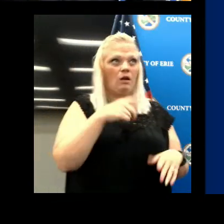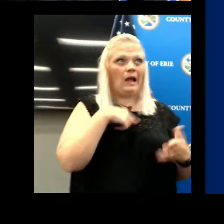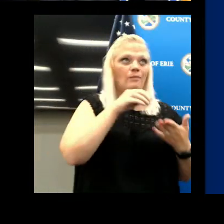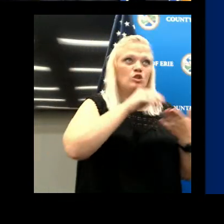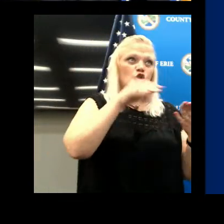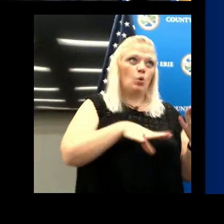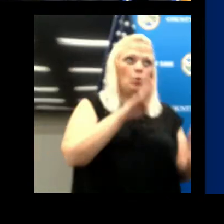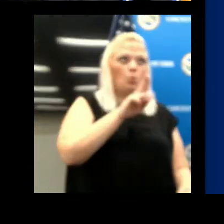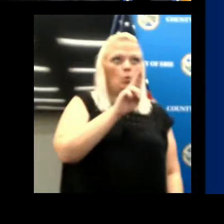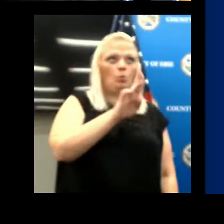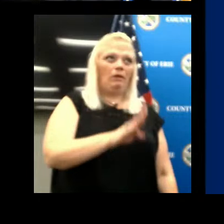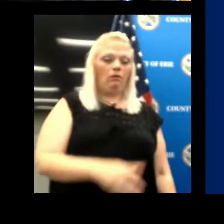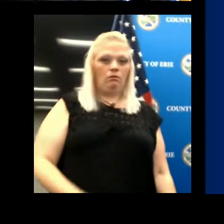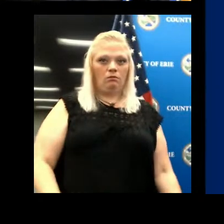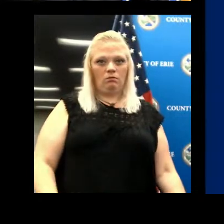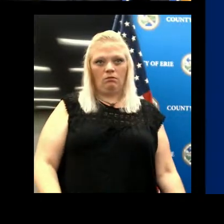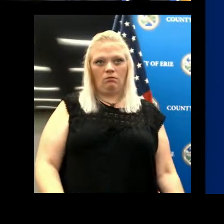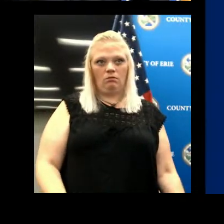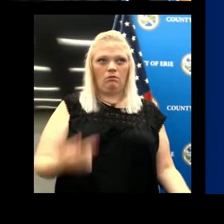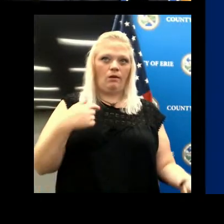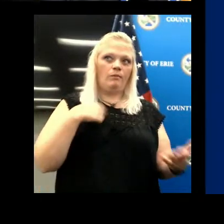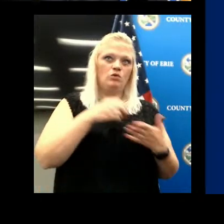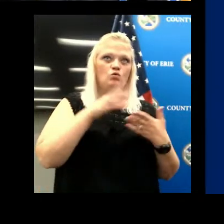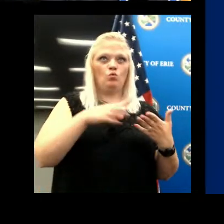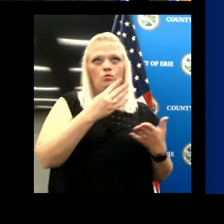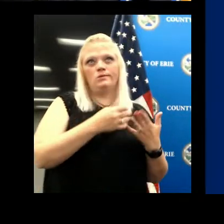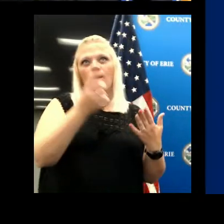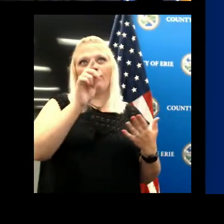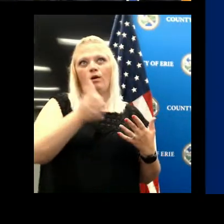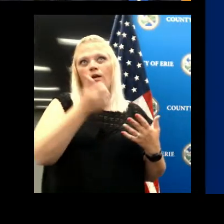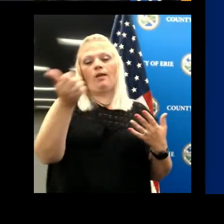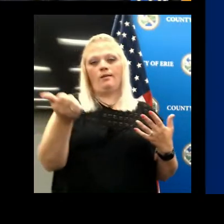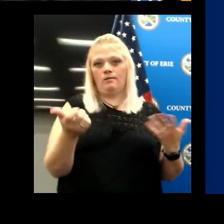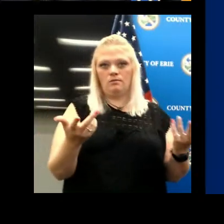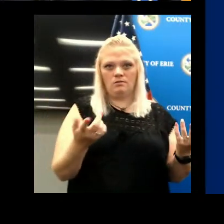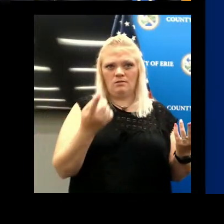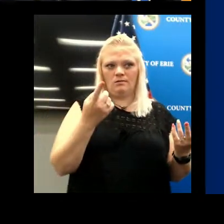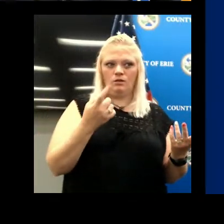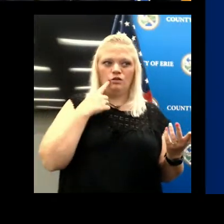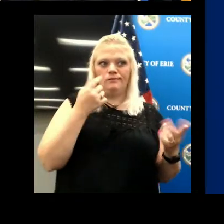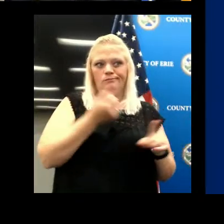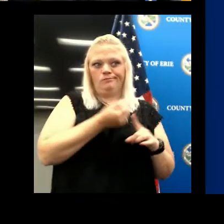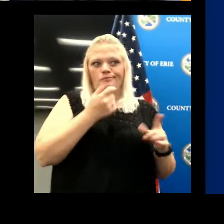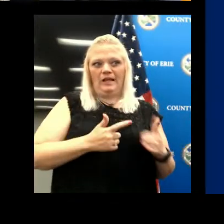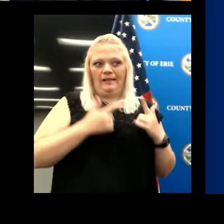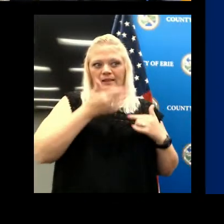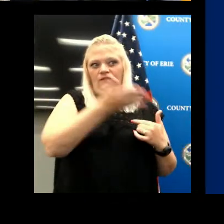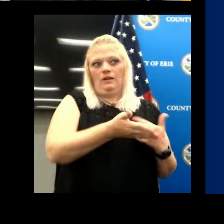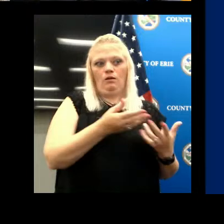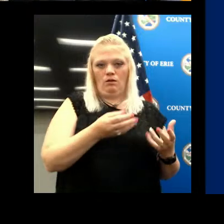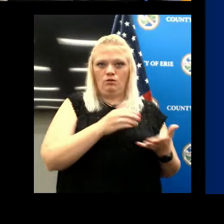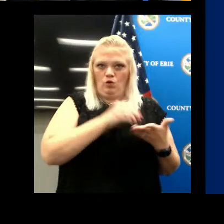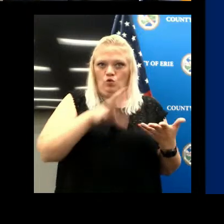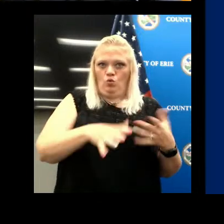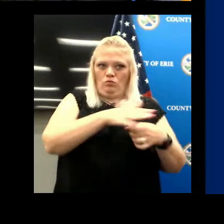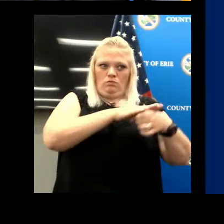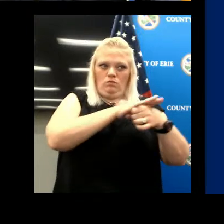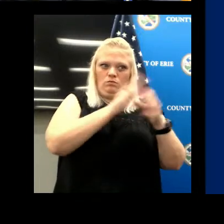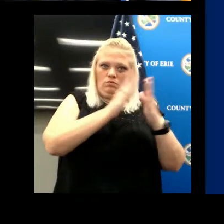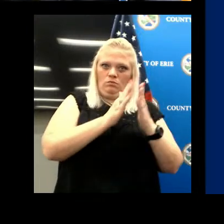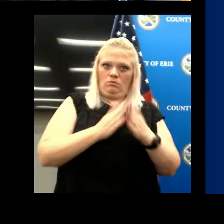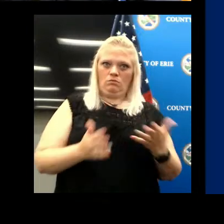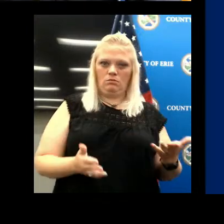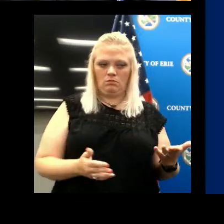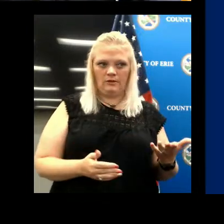at UB, or maybe I'm a student somewhere else. They just happen to live in that neighborhood because there's a lot of students that live in that neighborhood.